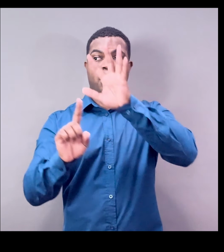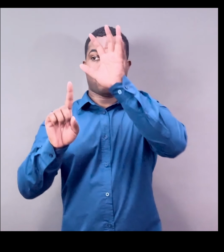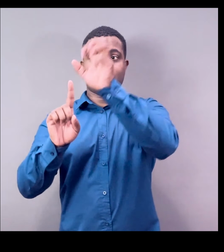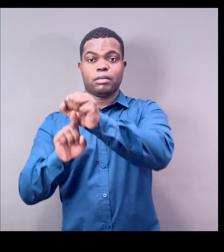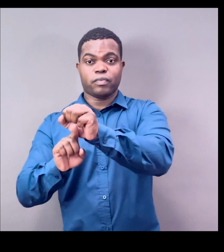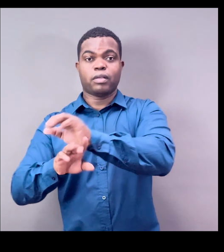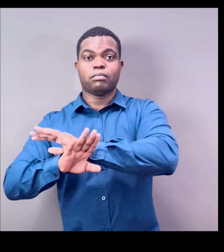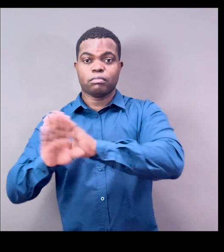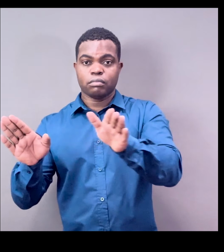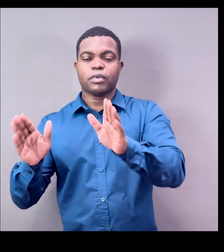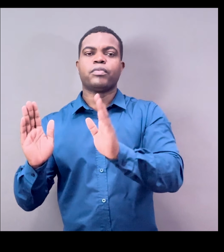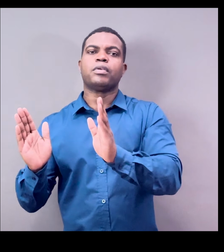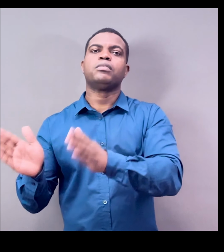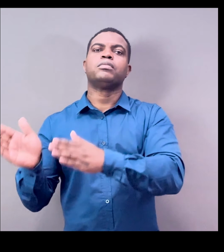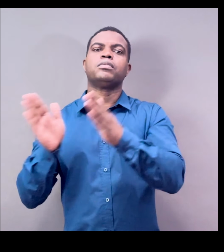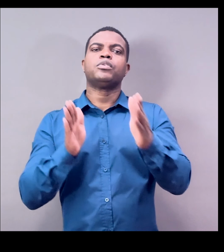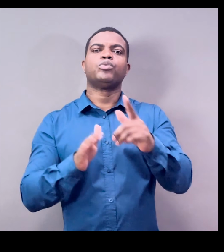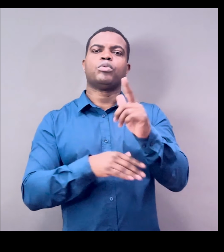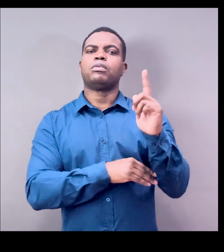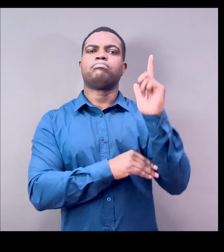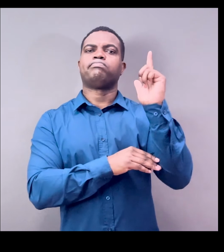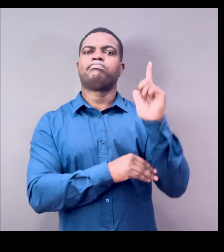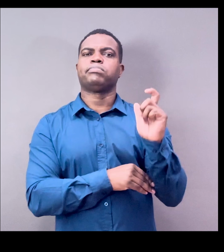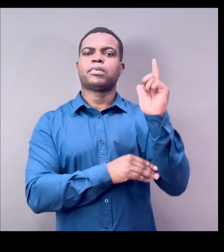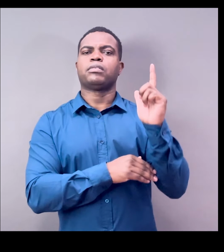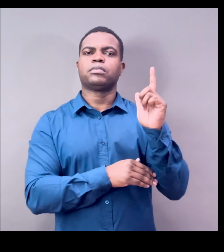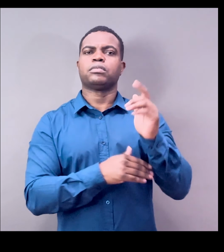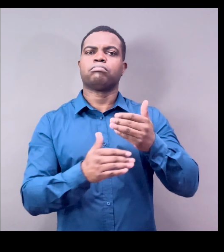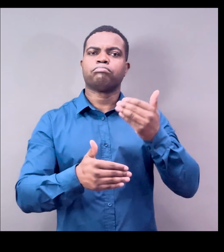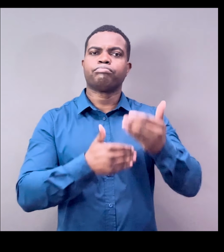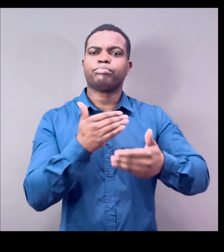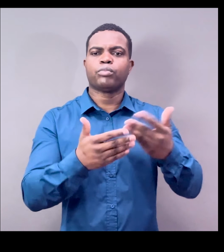identified your stakeholders, you can start